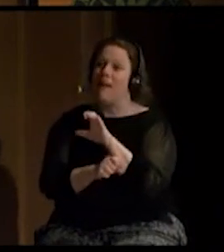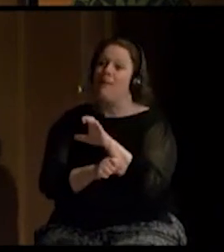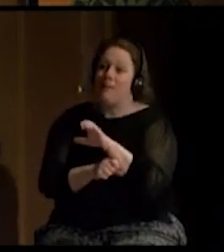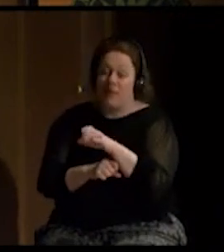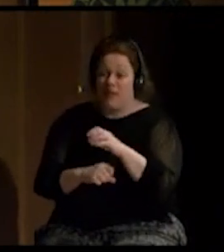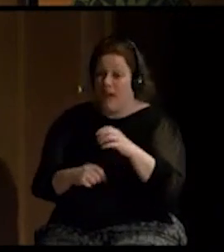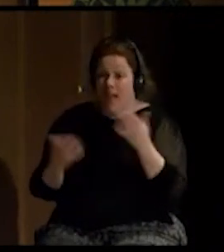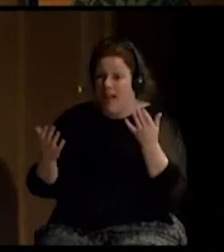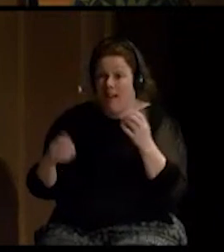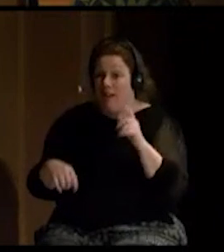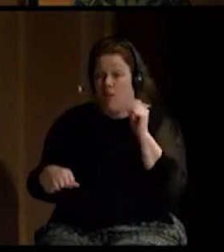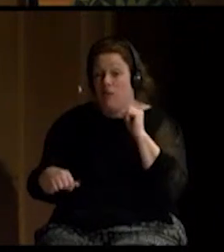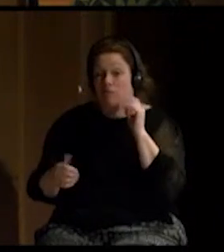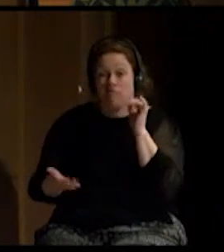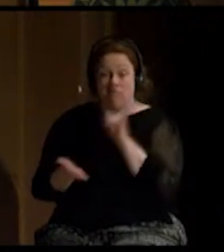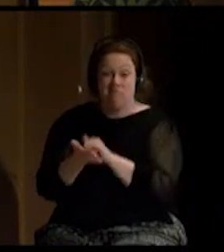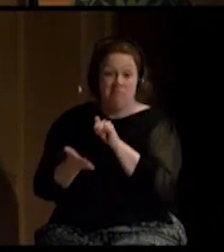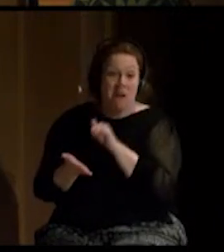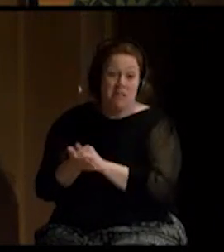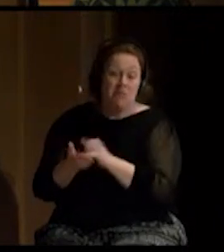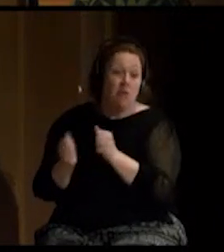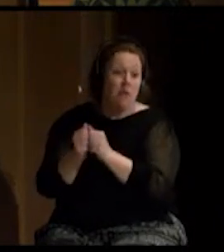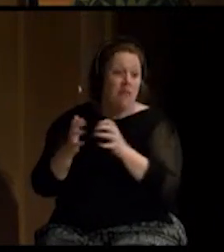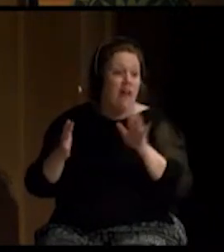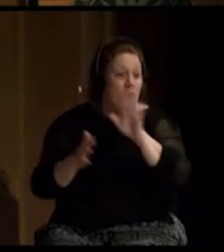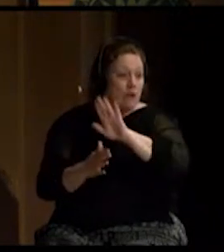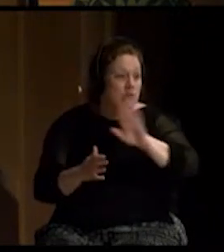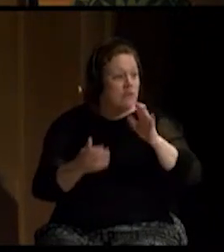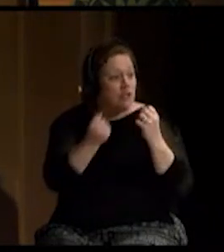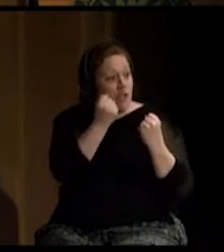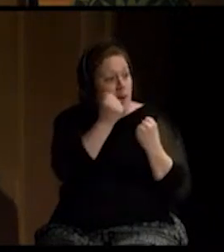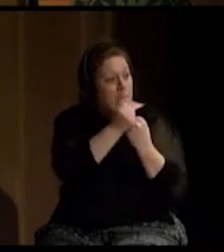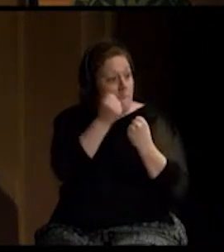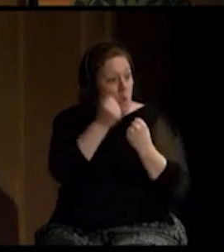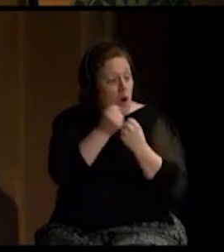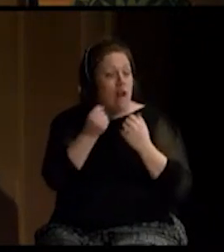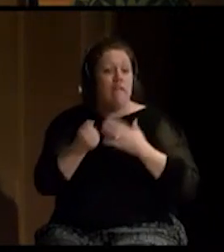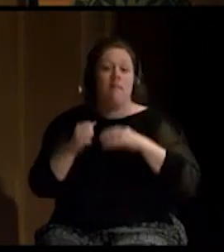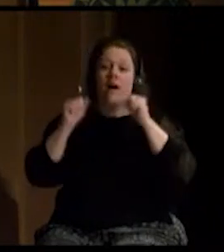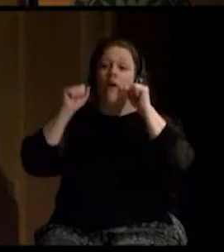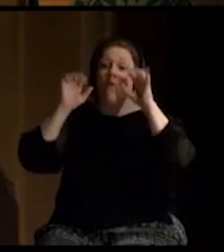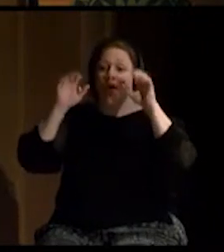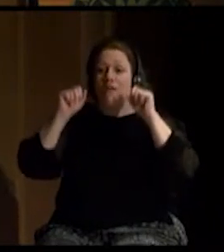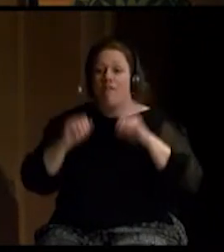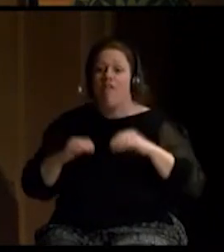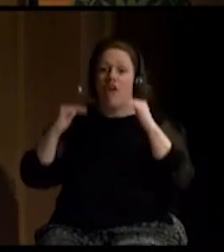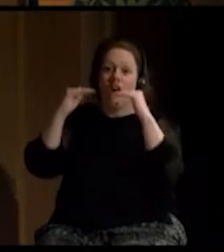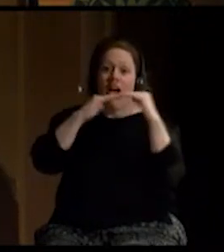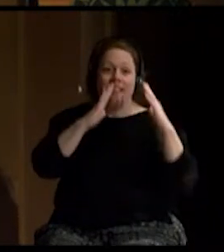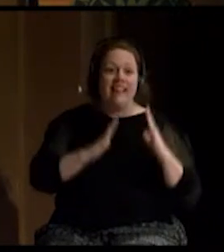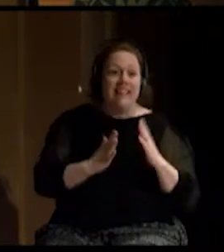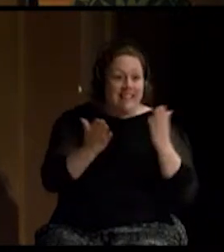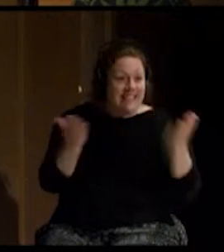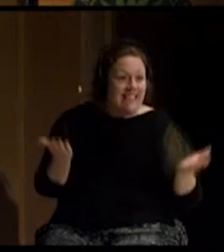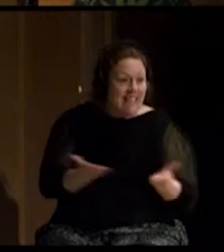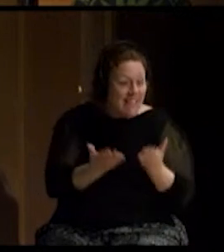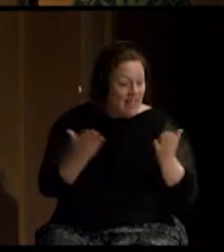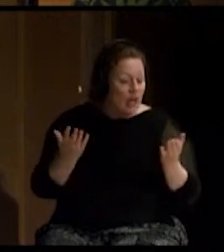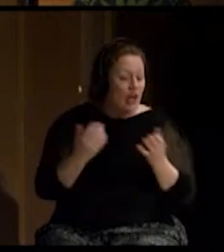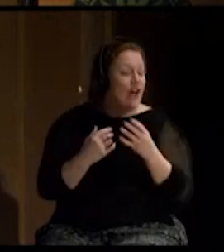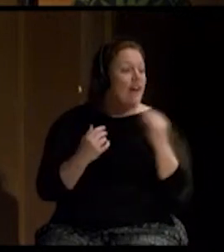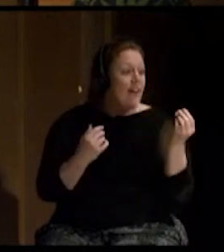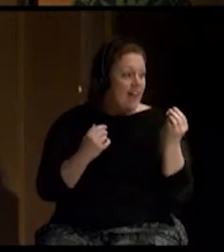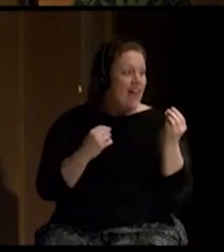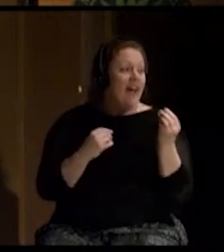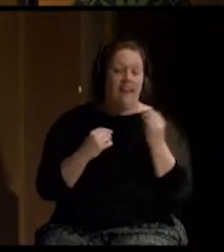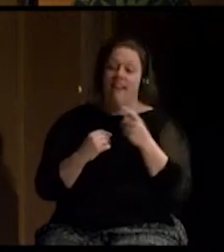made possible without the support of all of my wonderful colleagues here, as well as